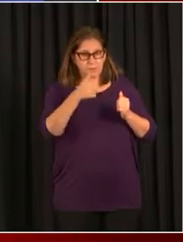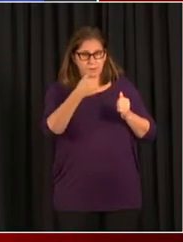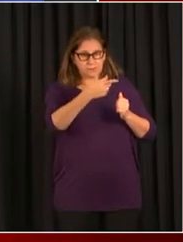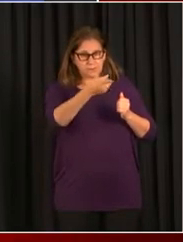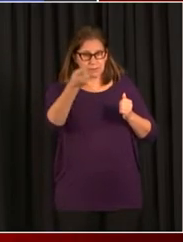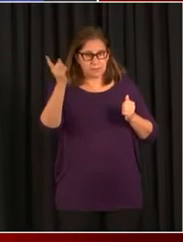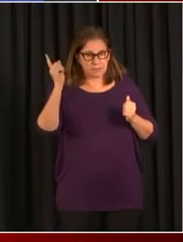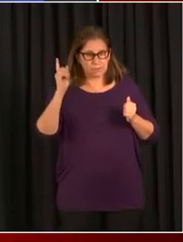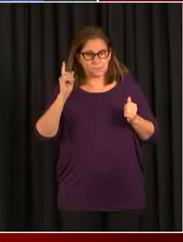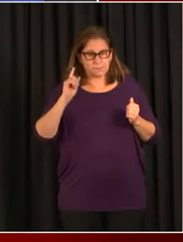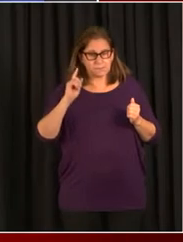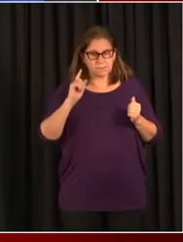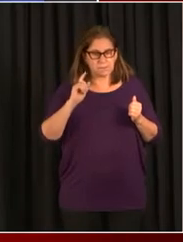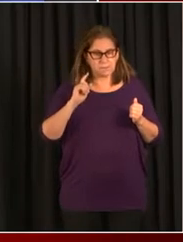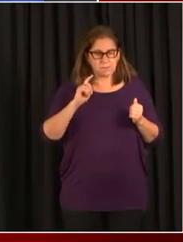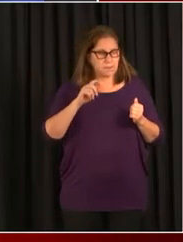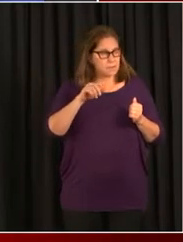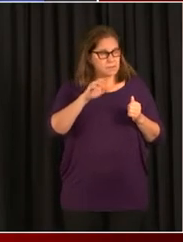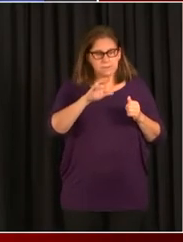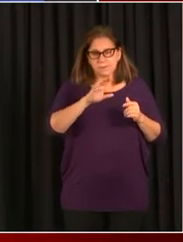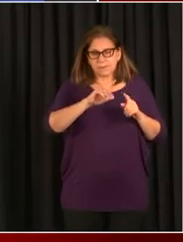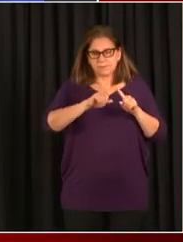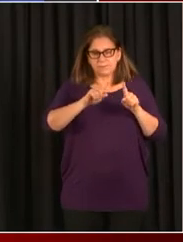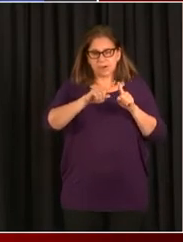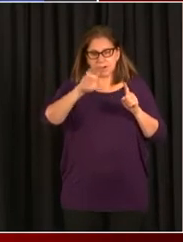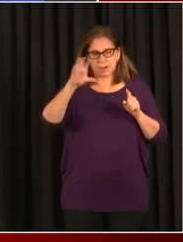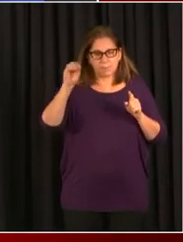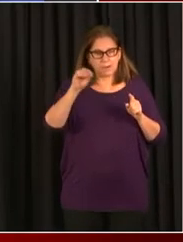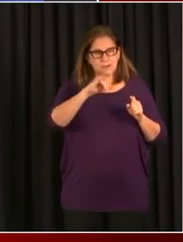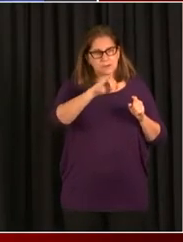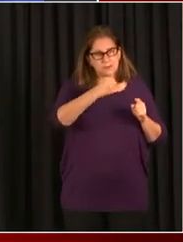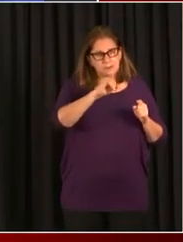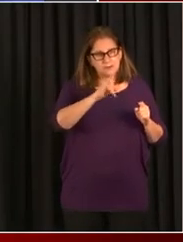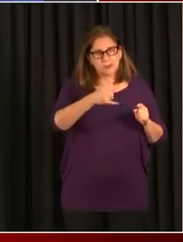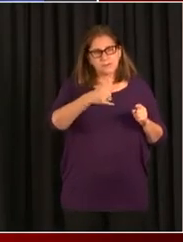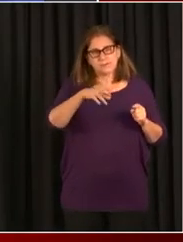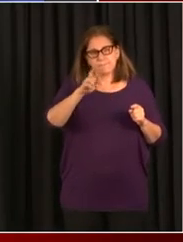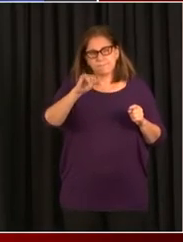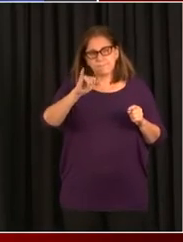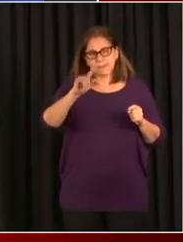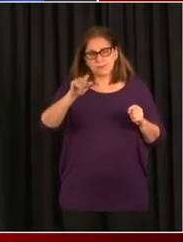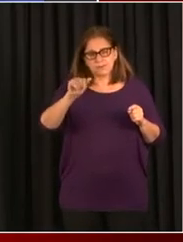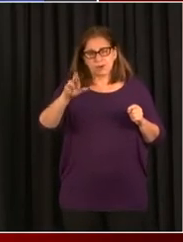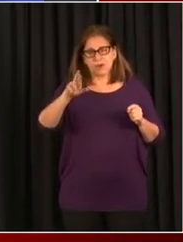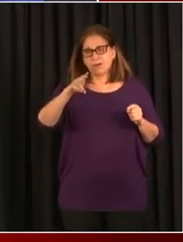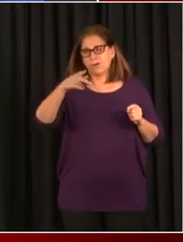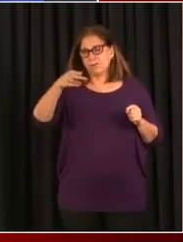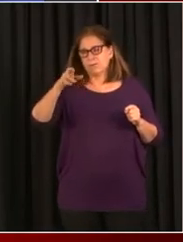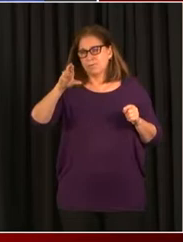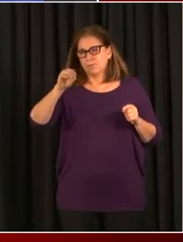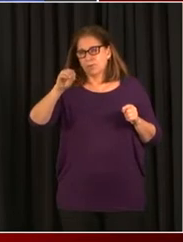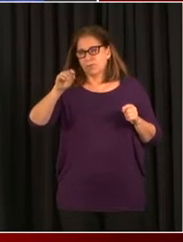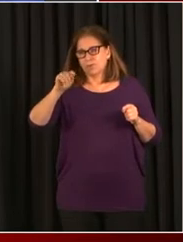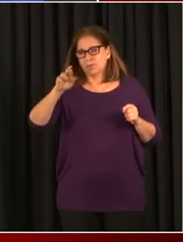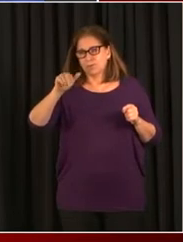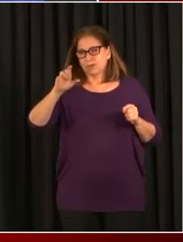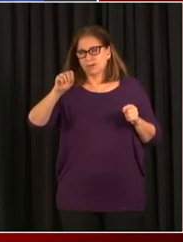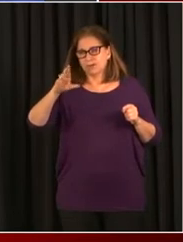Johnson & Johnson? Okay, so thank you, James. I appreciate the spirit of the